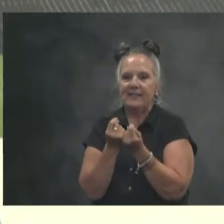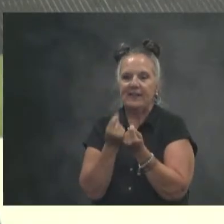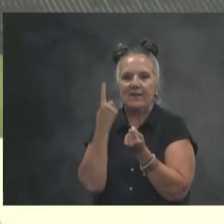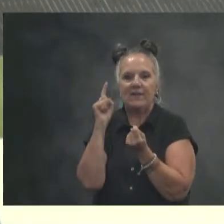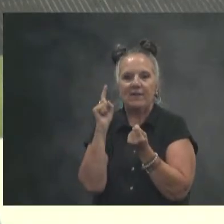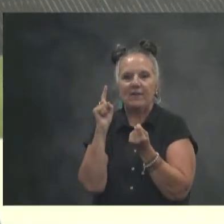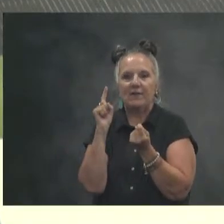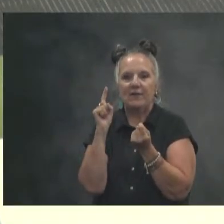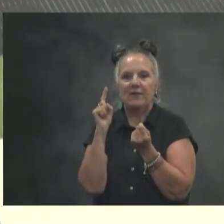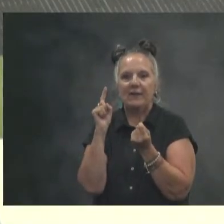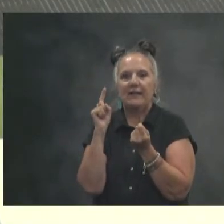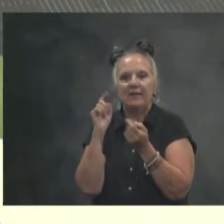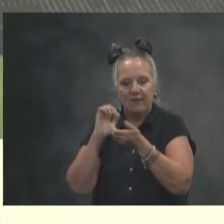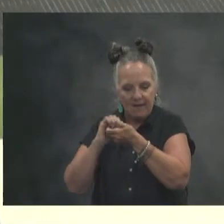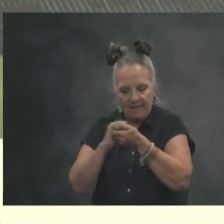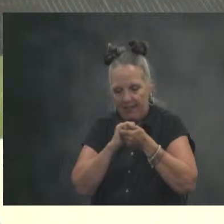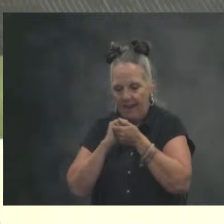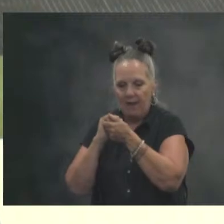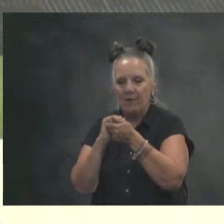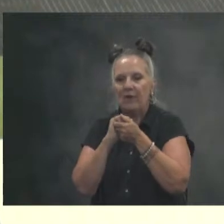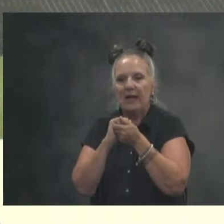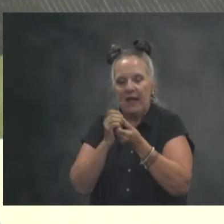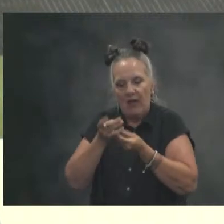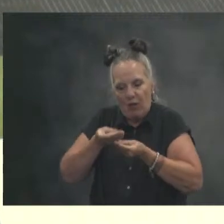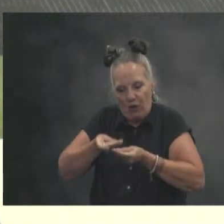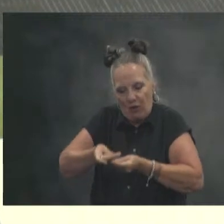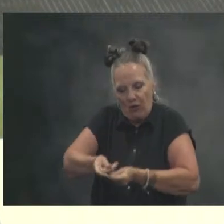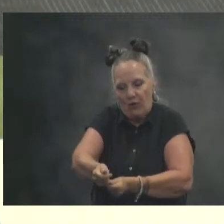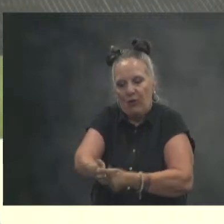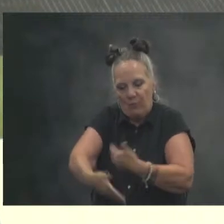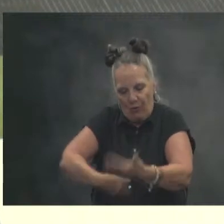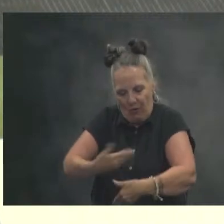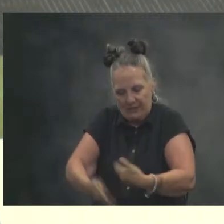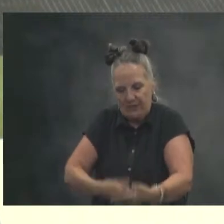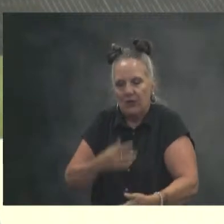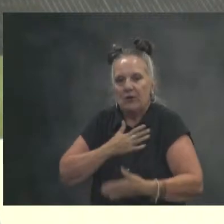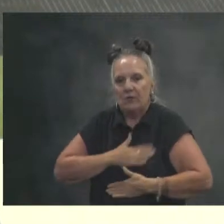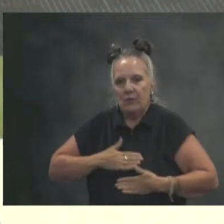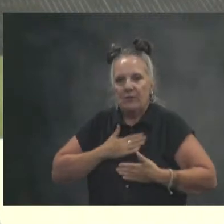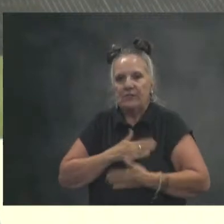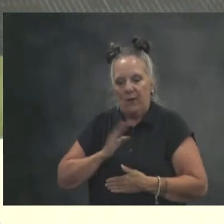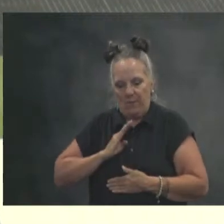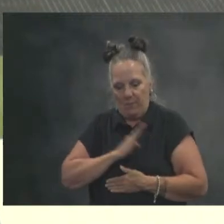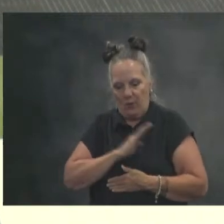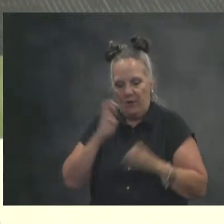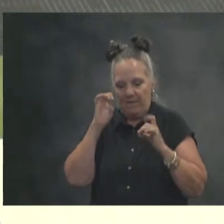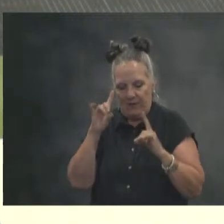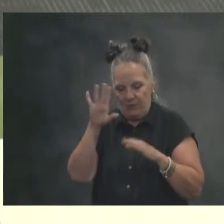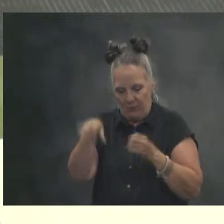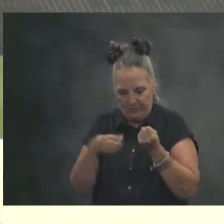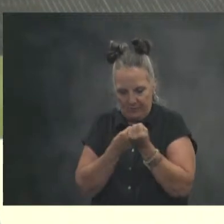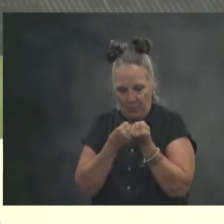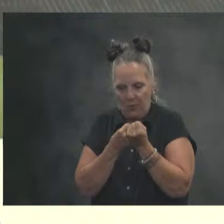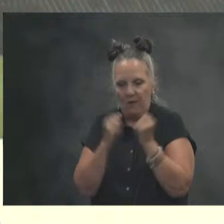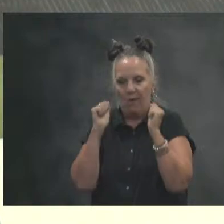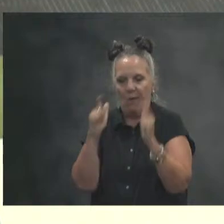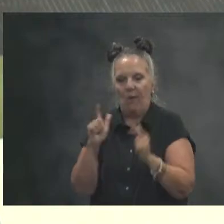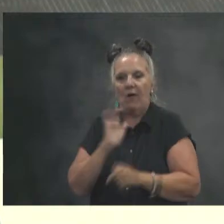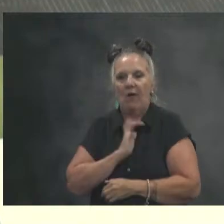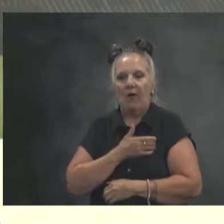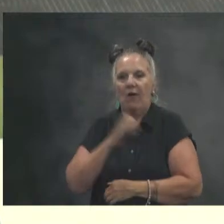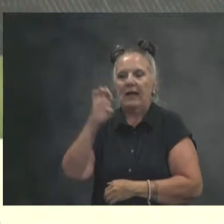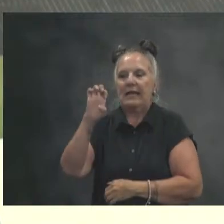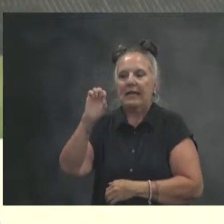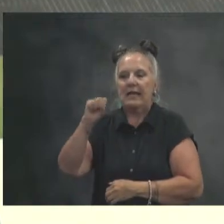a very collaborative and smooth process, and we appreciate the Board of Education support of all of our